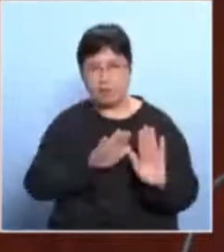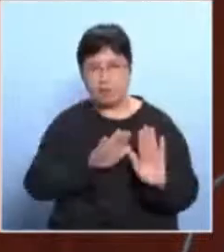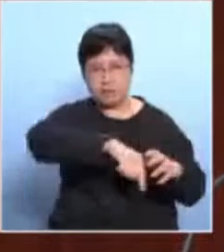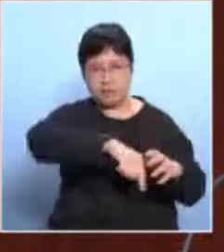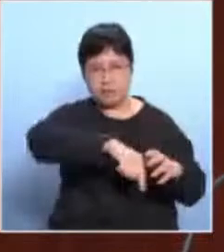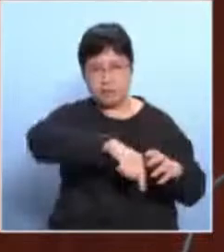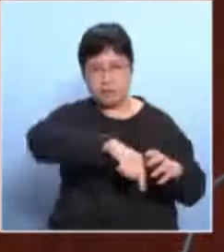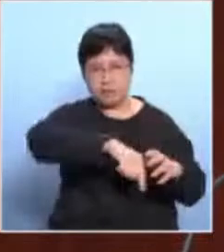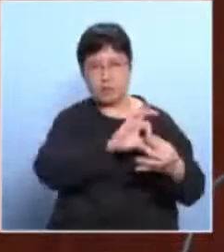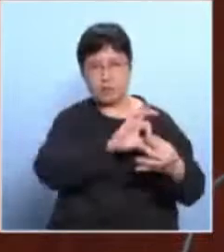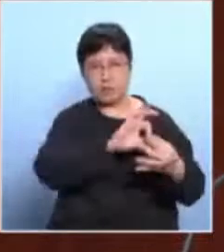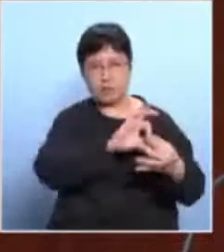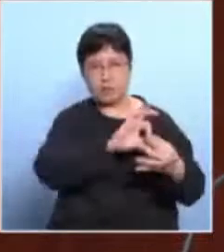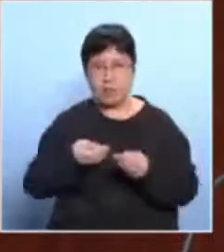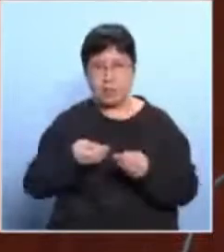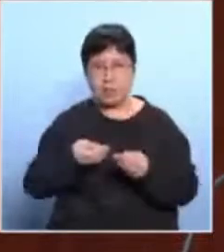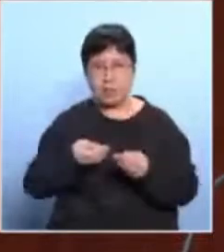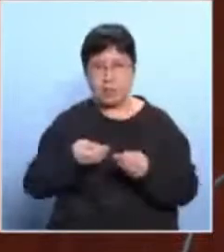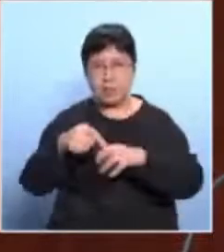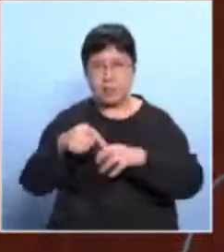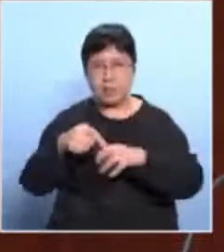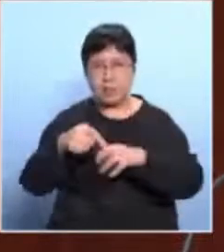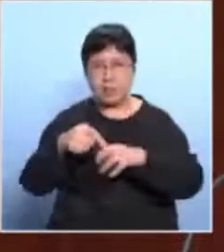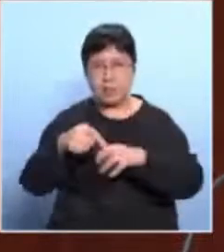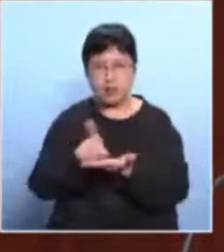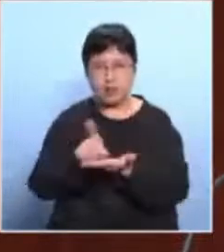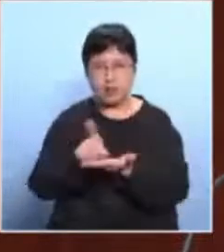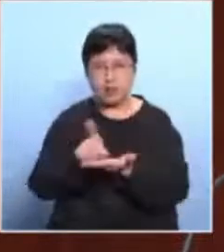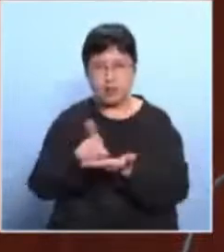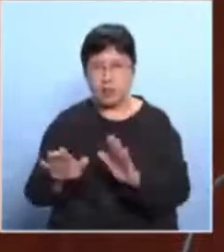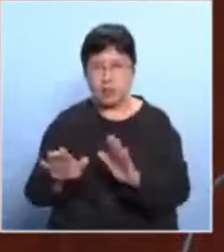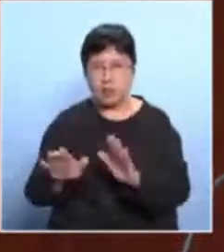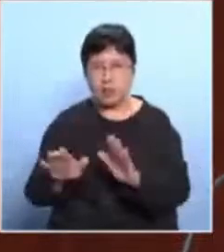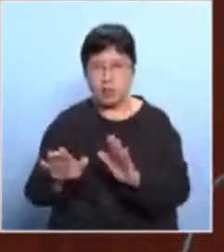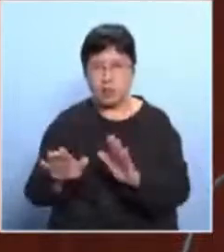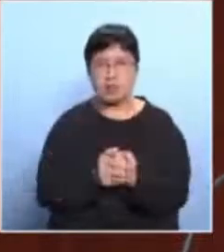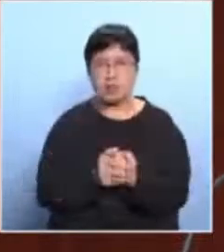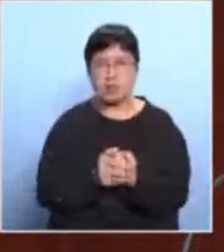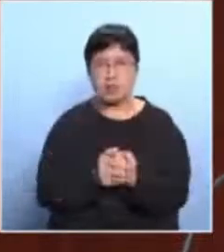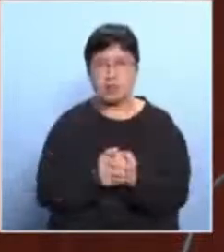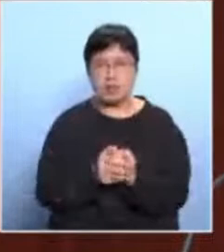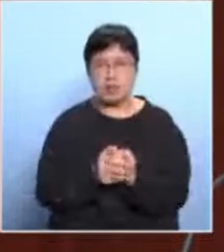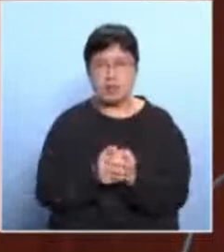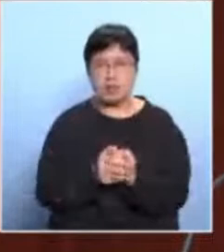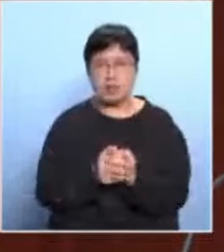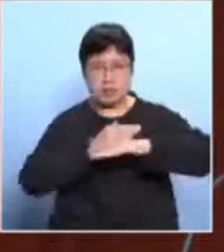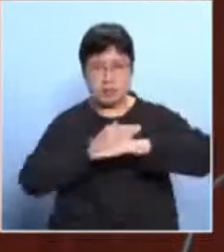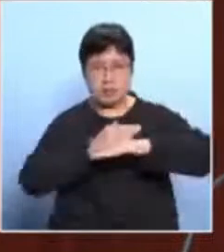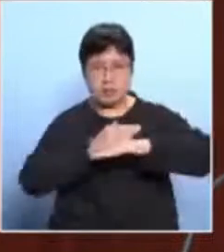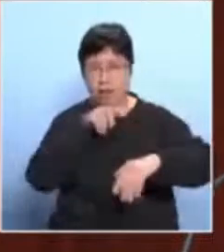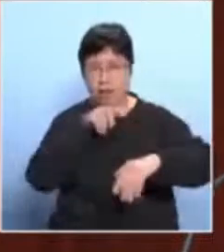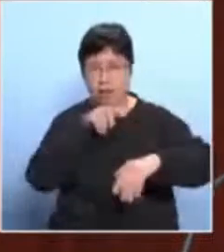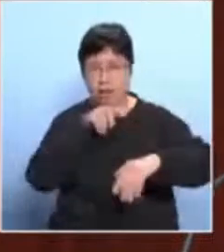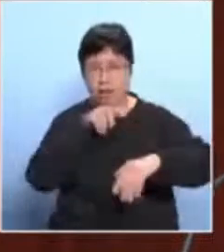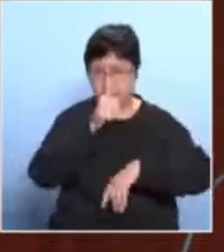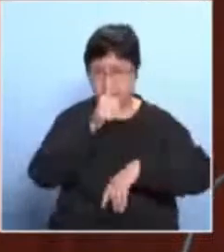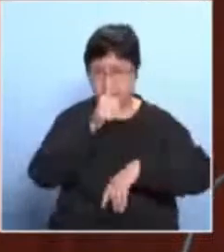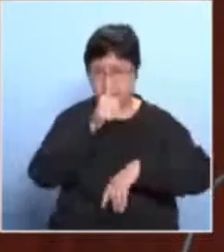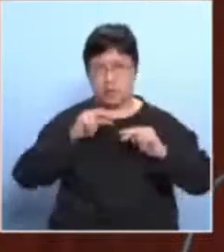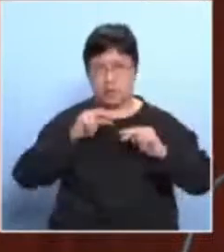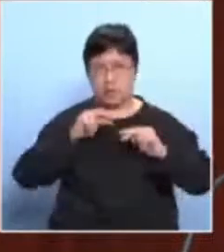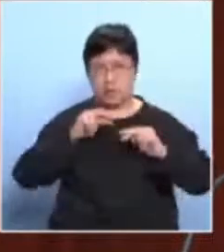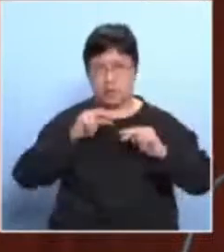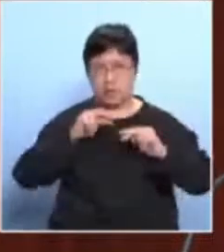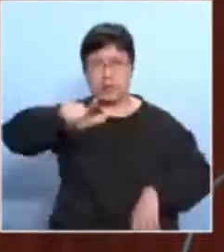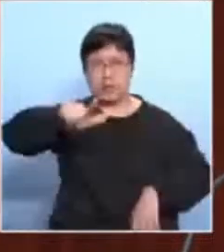will provide financial and professional services on top of capitalizing on the locational advantages of the boundary control points for